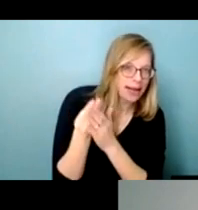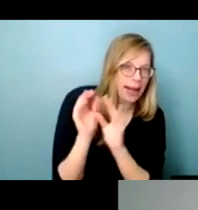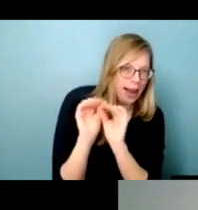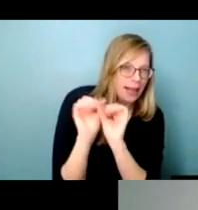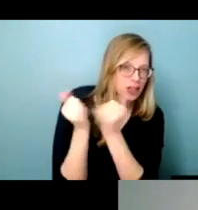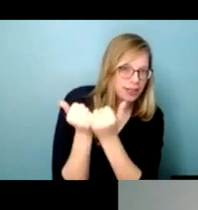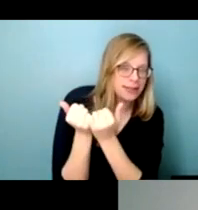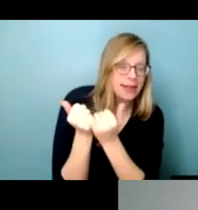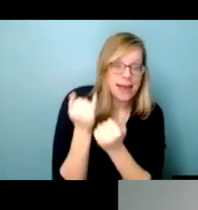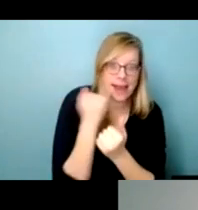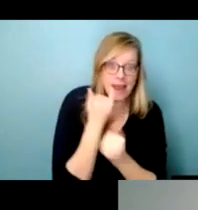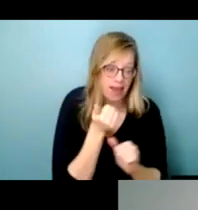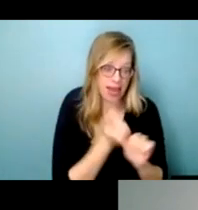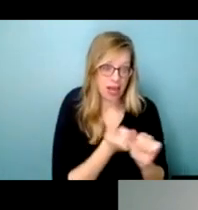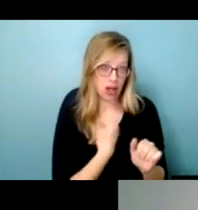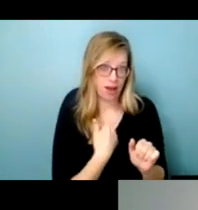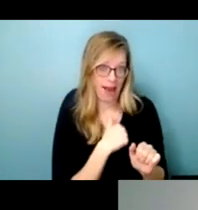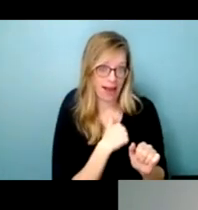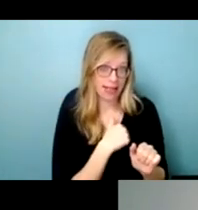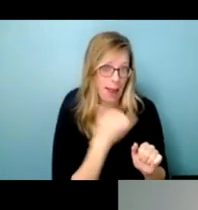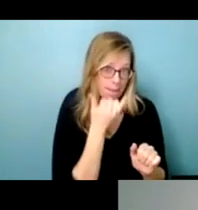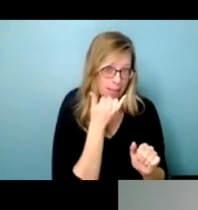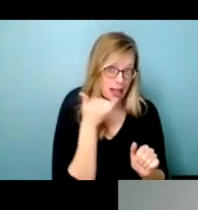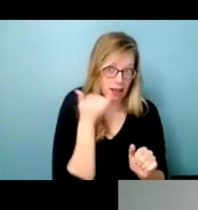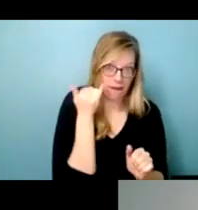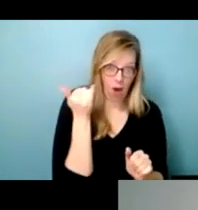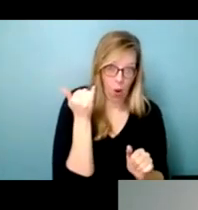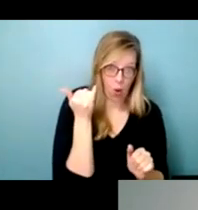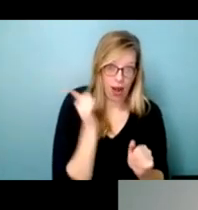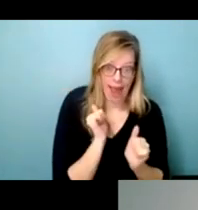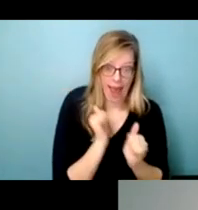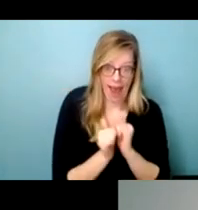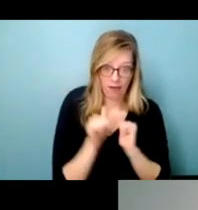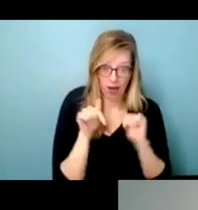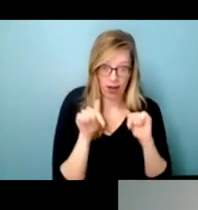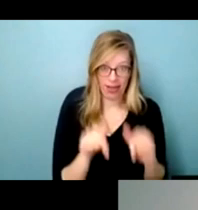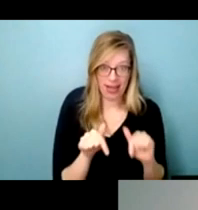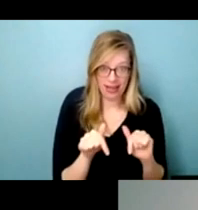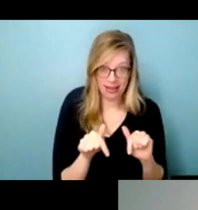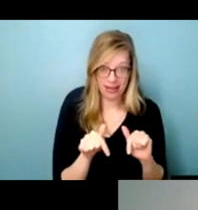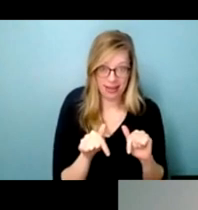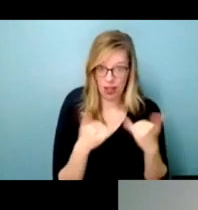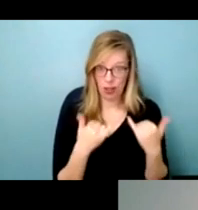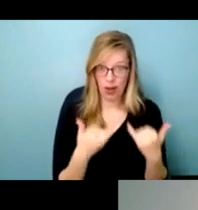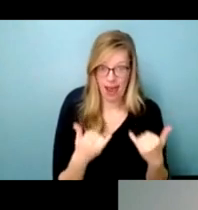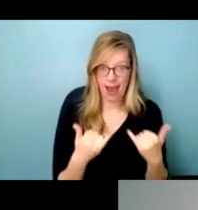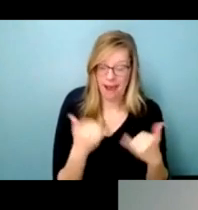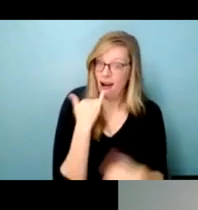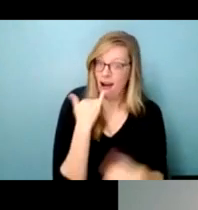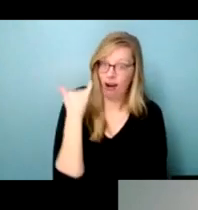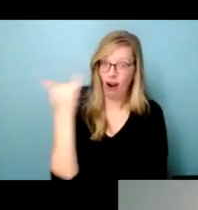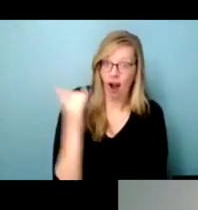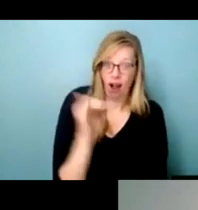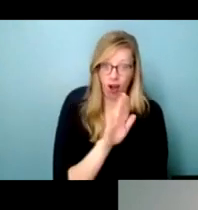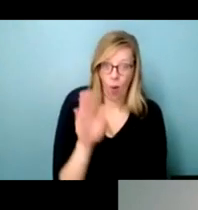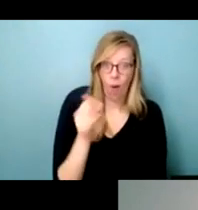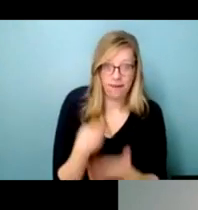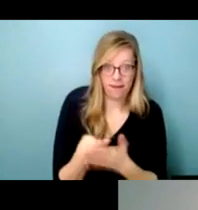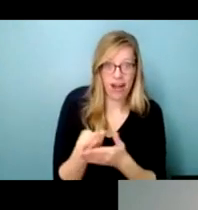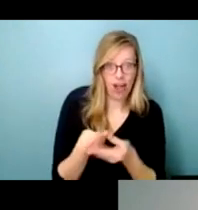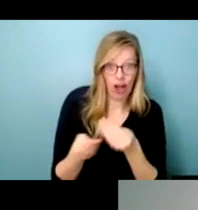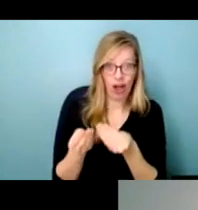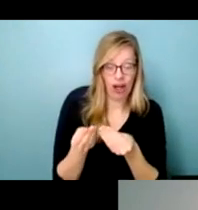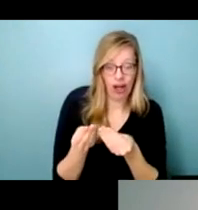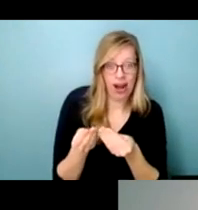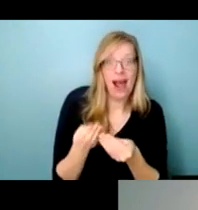every single one of us picks up the phone after this session today and calls one of our funders and explains